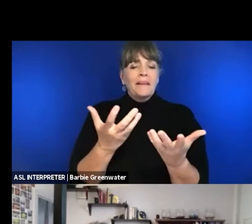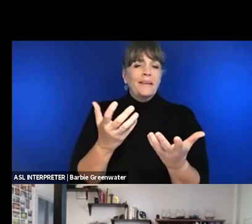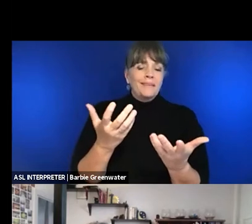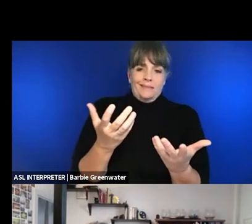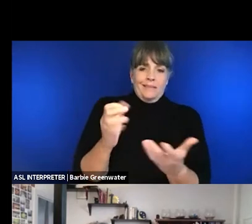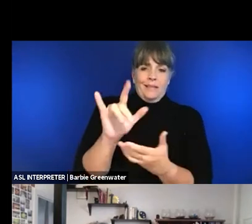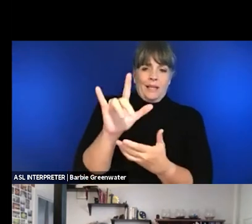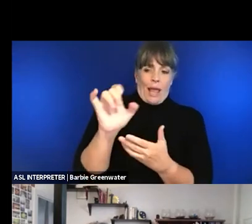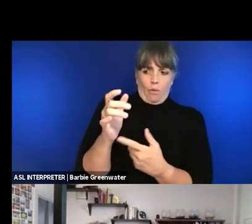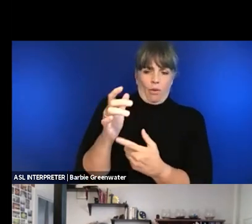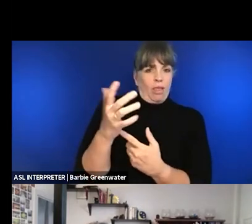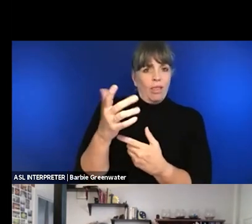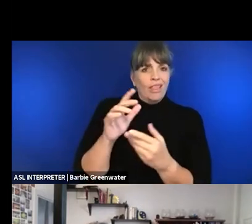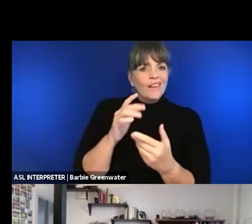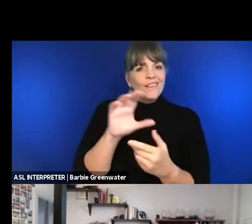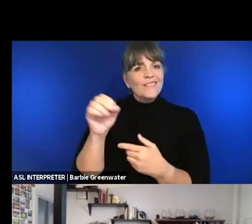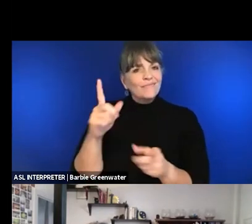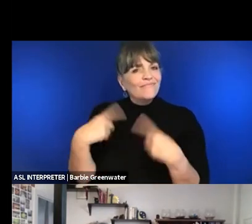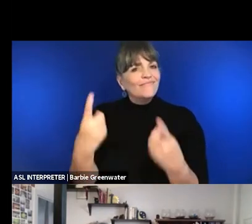again, a mixed bag. I think the